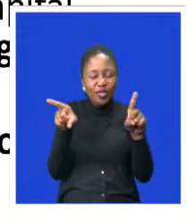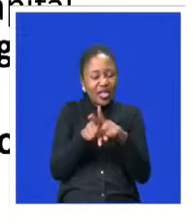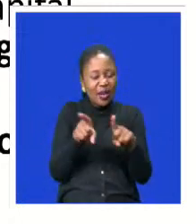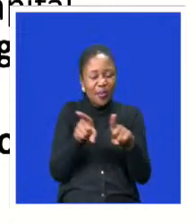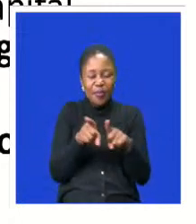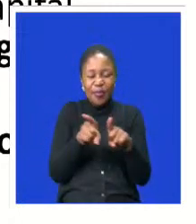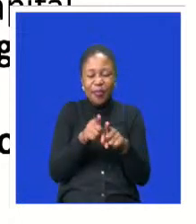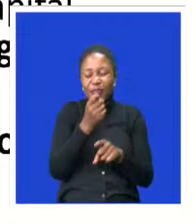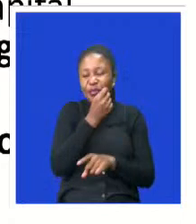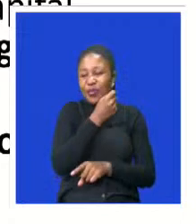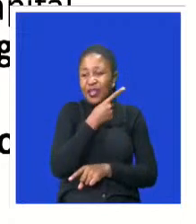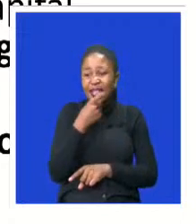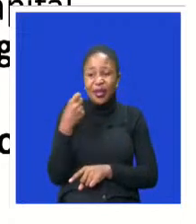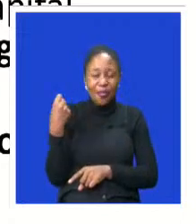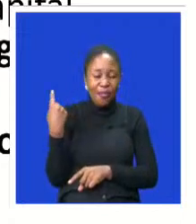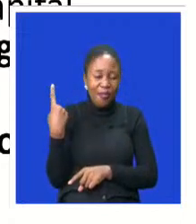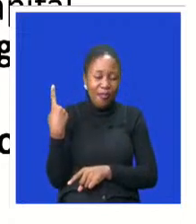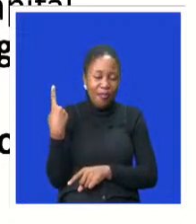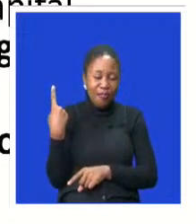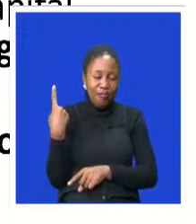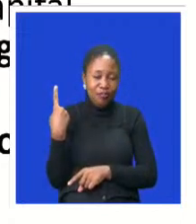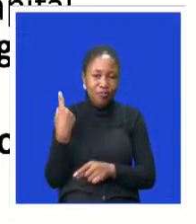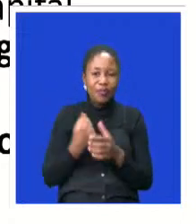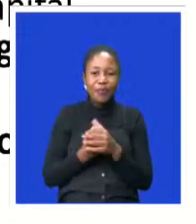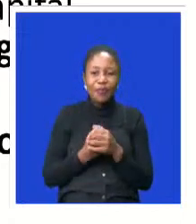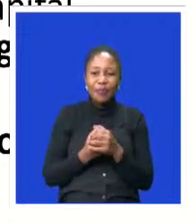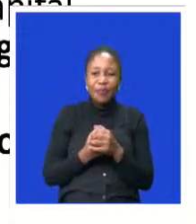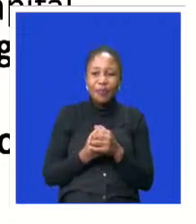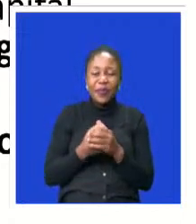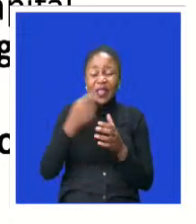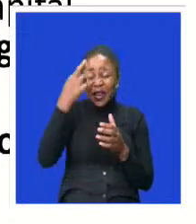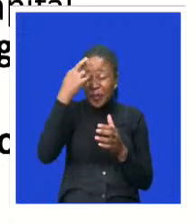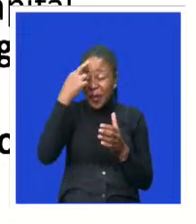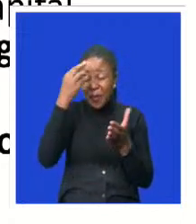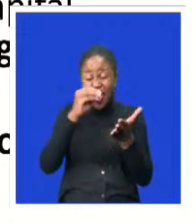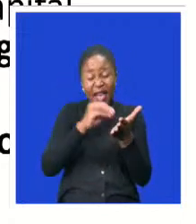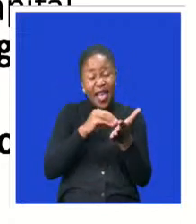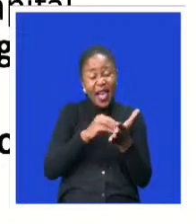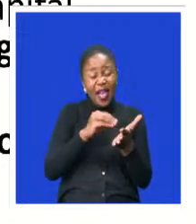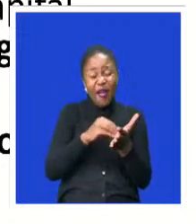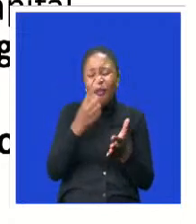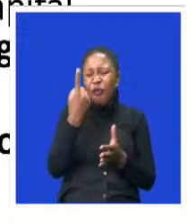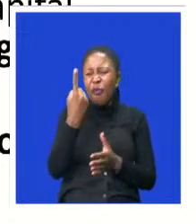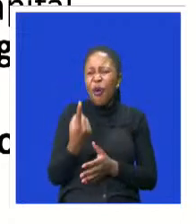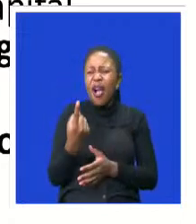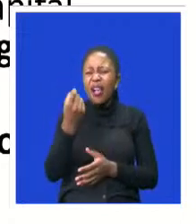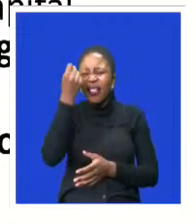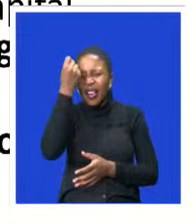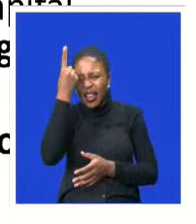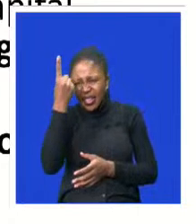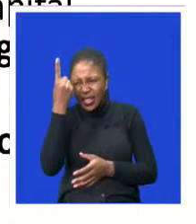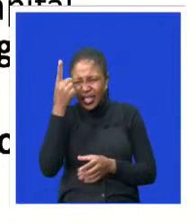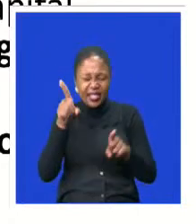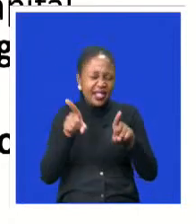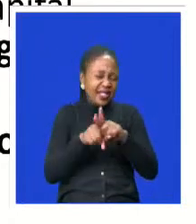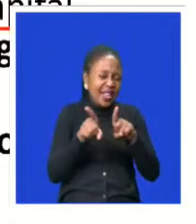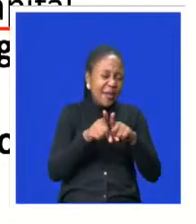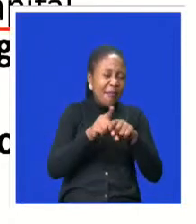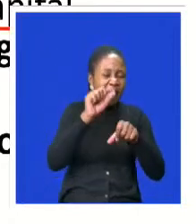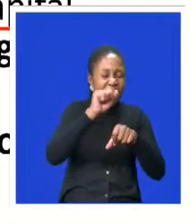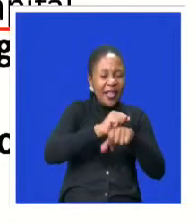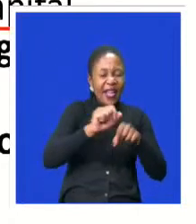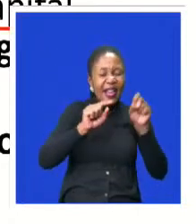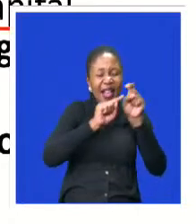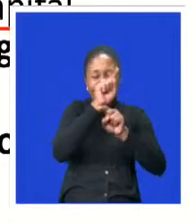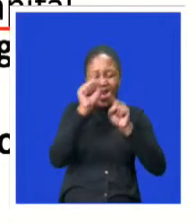single idea, then it can also ask information, and here the sentence begins